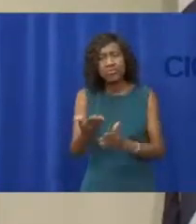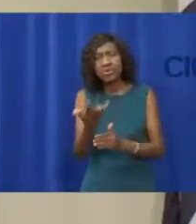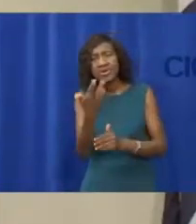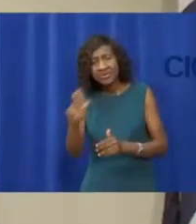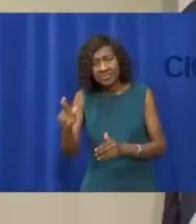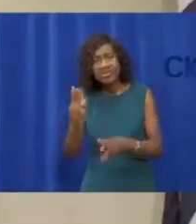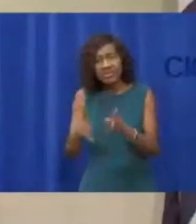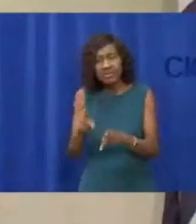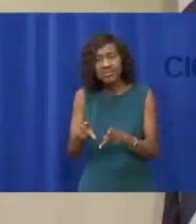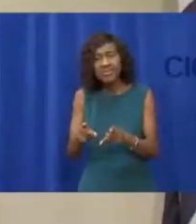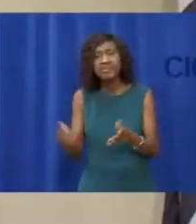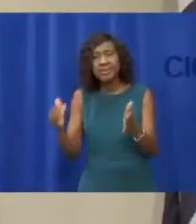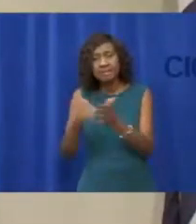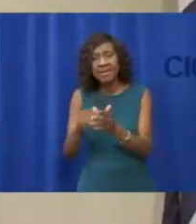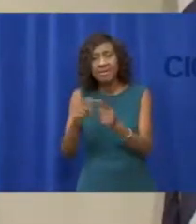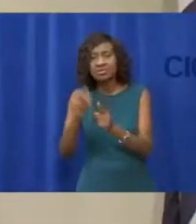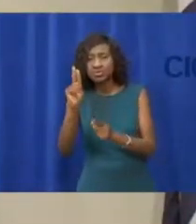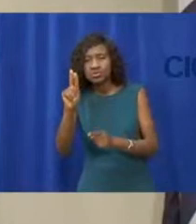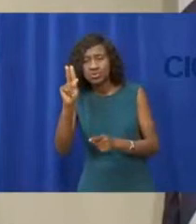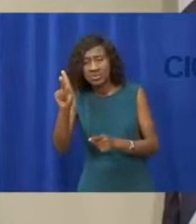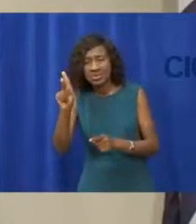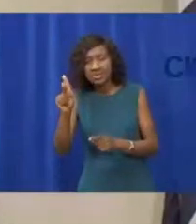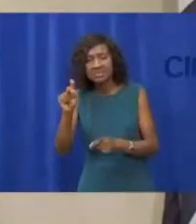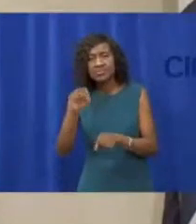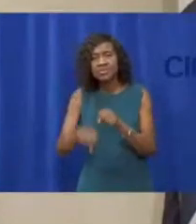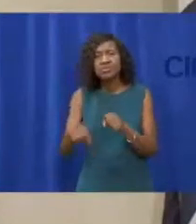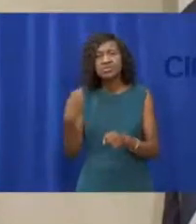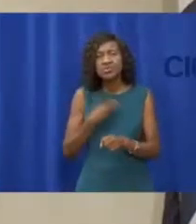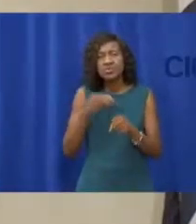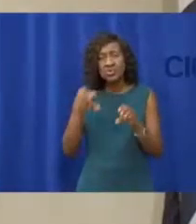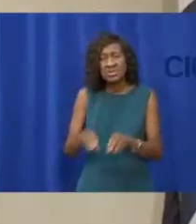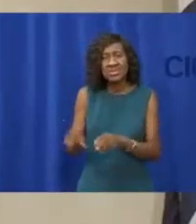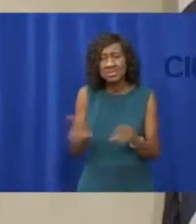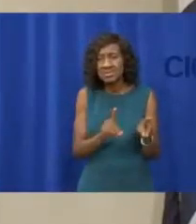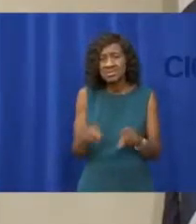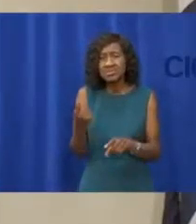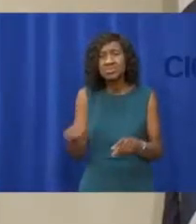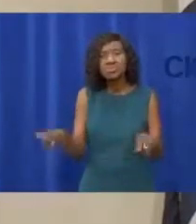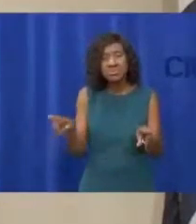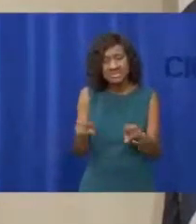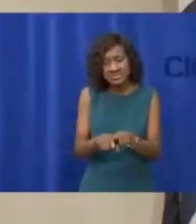20 or 30 people who genuinely and compassionately need to return